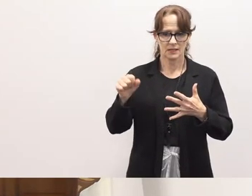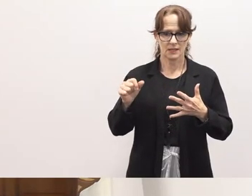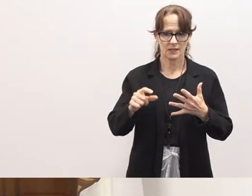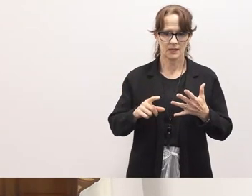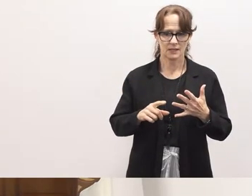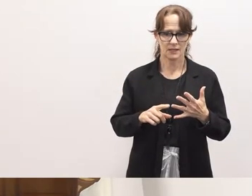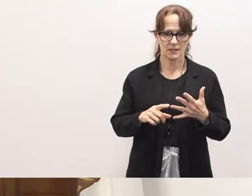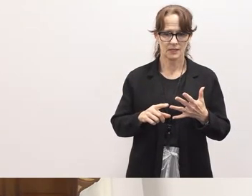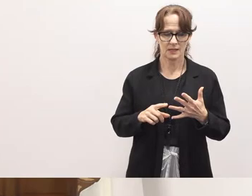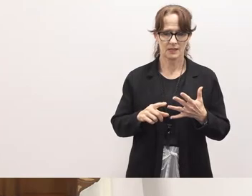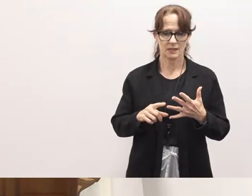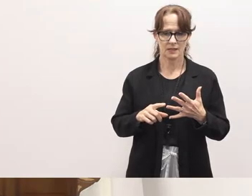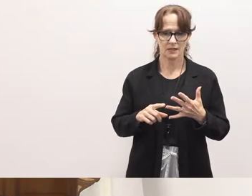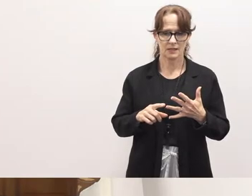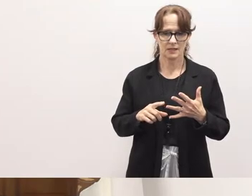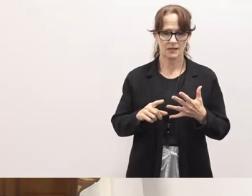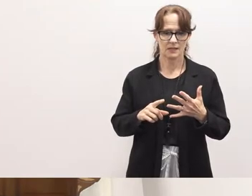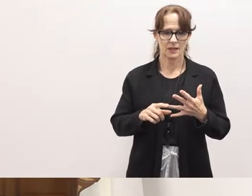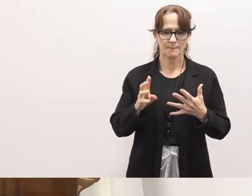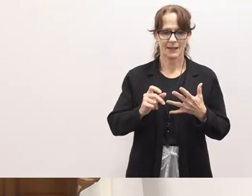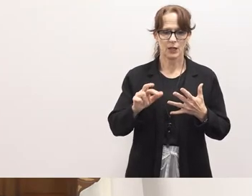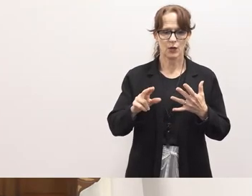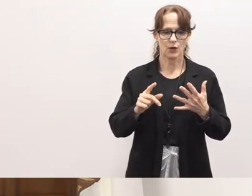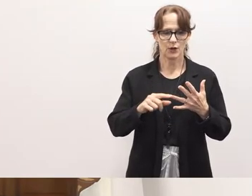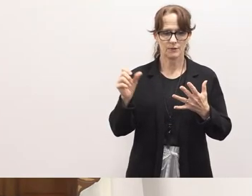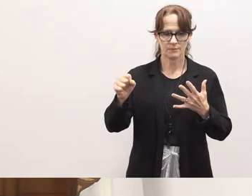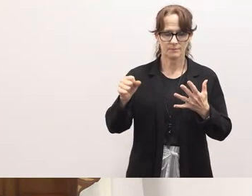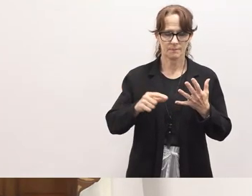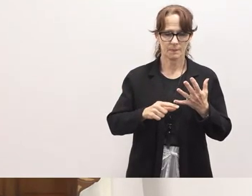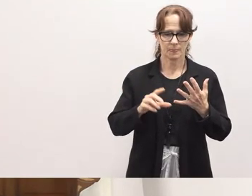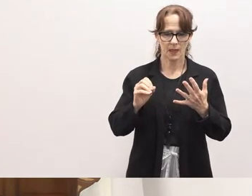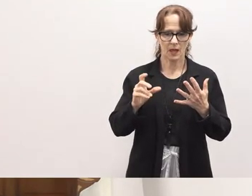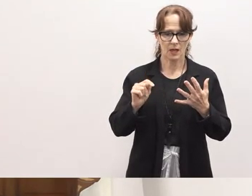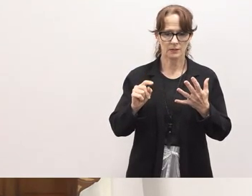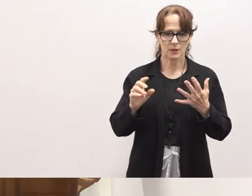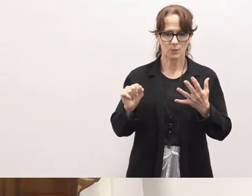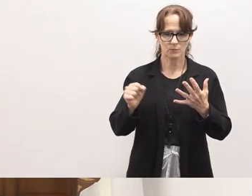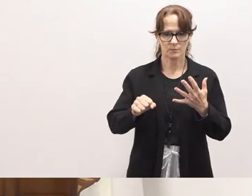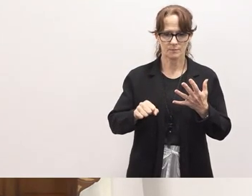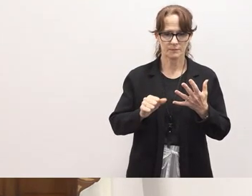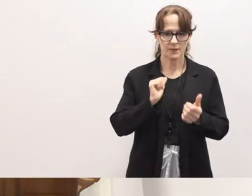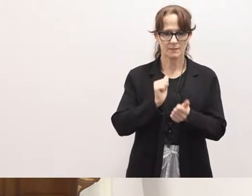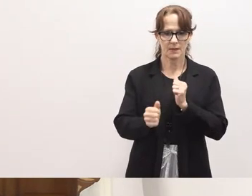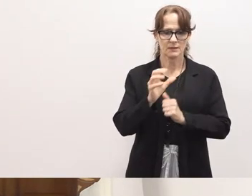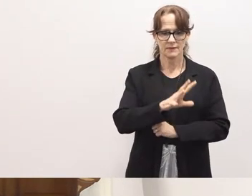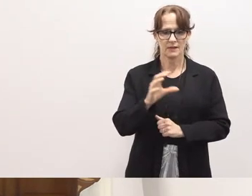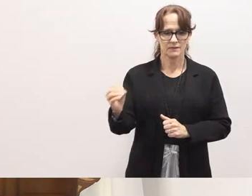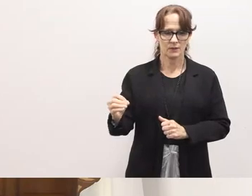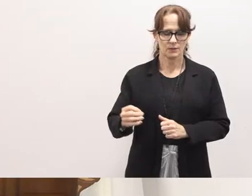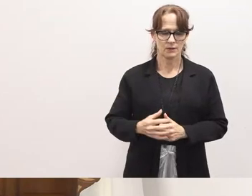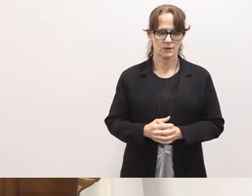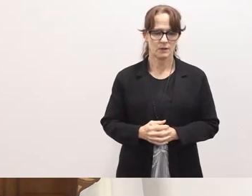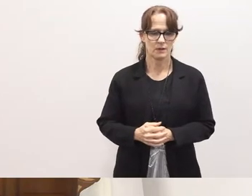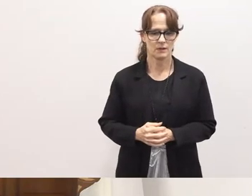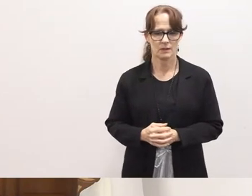Aye. Aye. Thank you. Member Miller? Aye. And Member Otto? Aye. That passes 5-0.